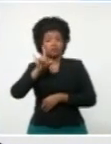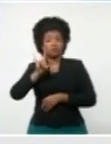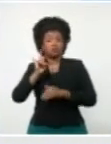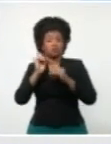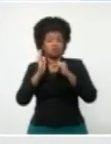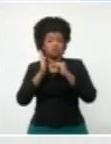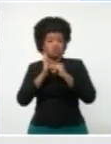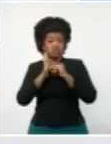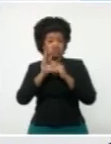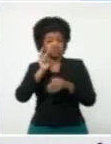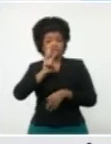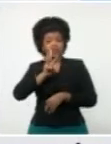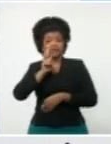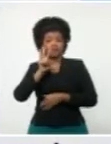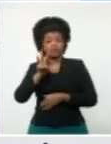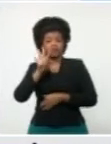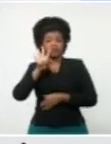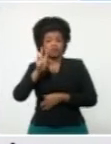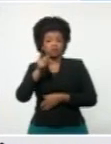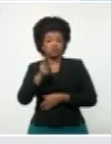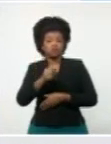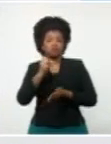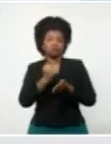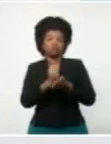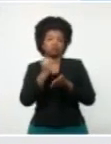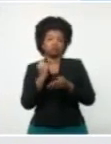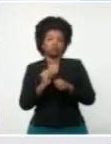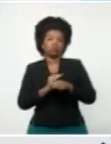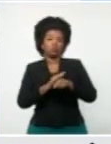3,349,334 confirmed cases,